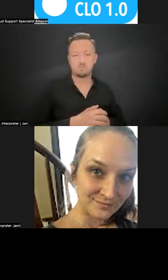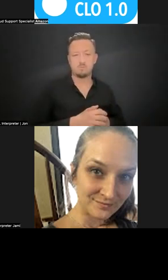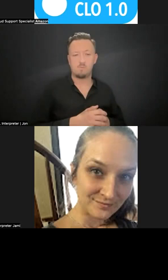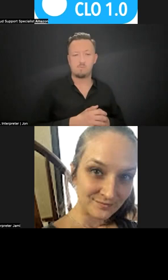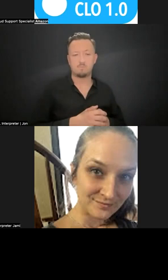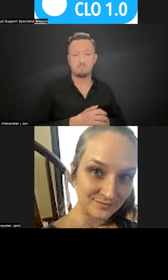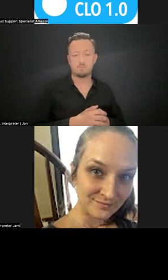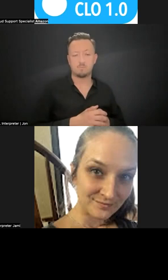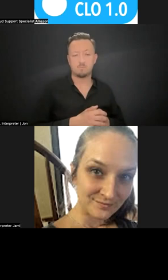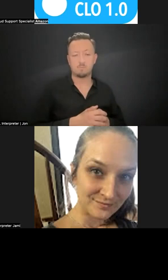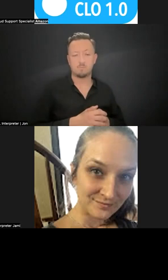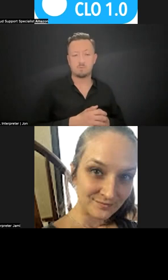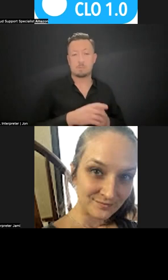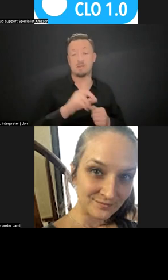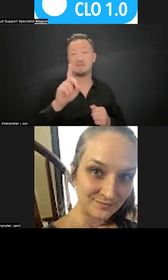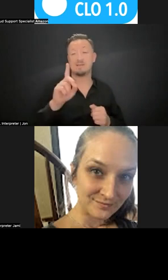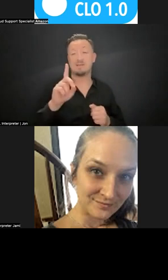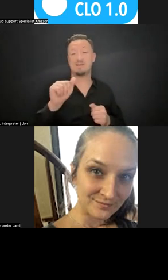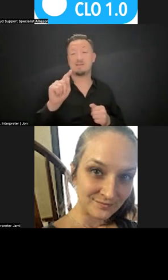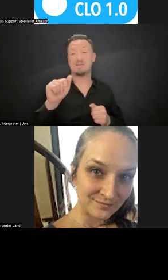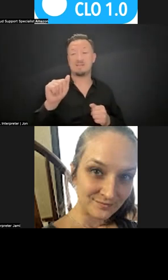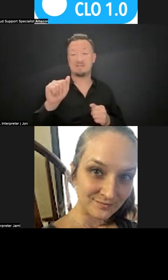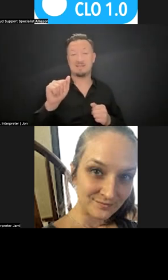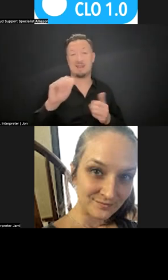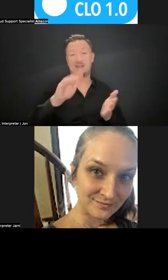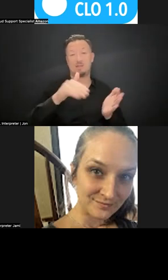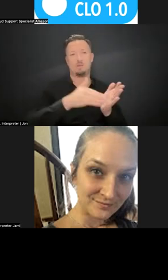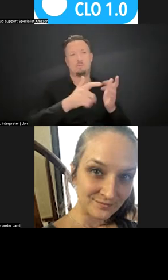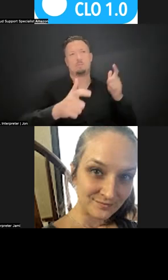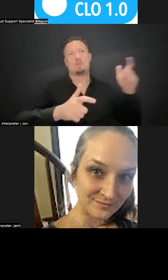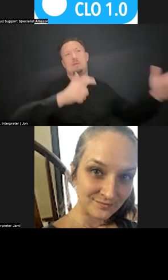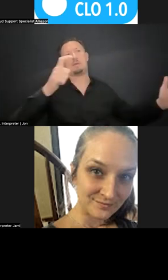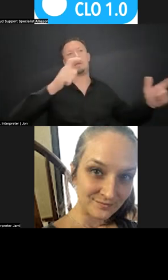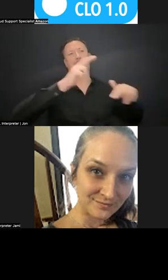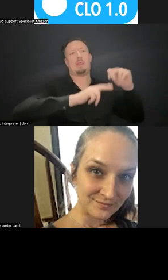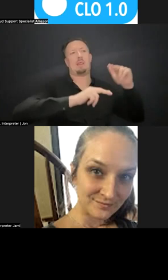Data centers, I thought, were a big building with cubicles and people answering phones.